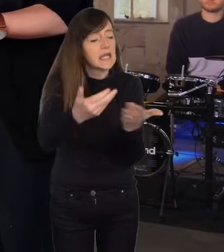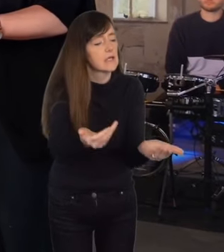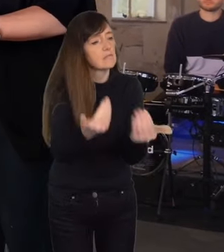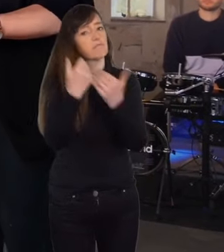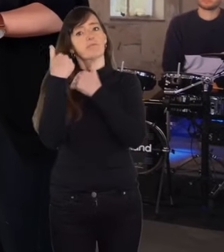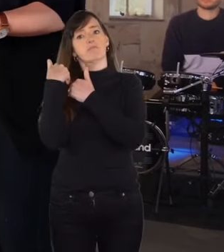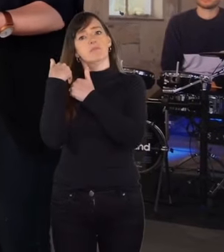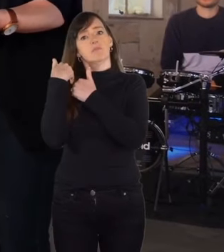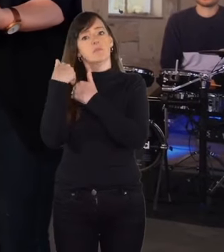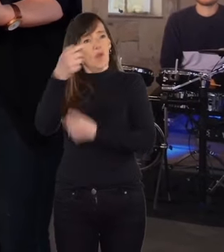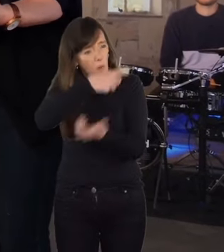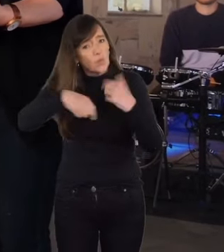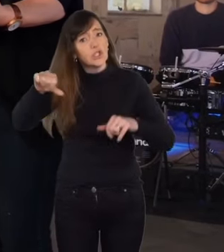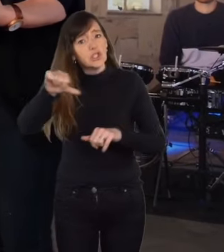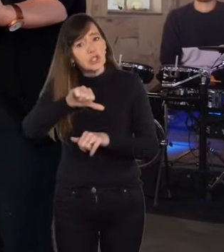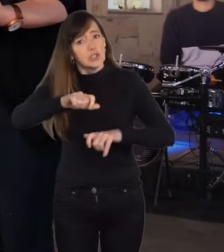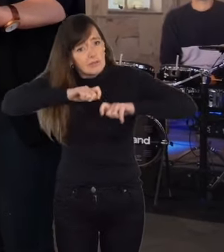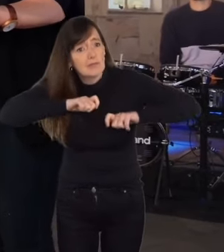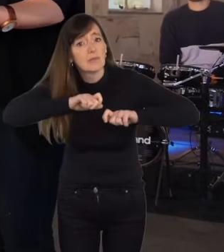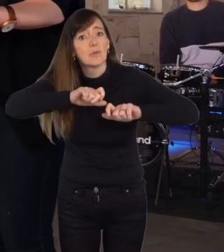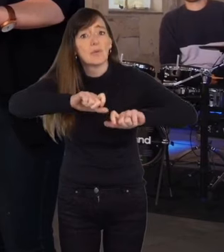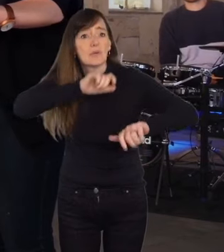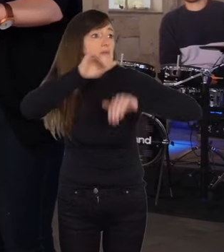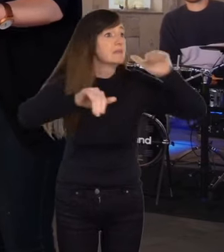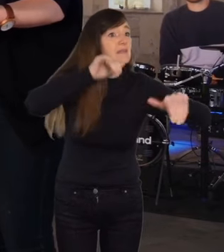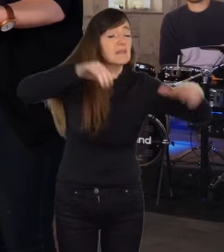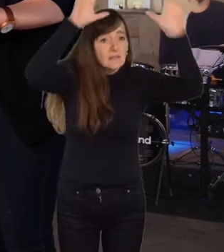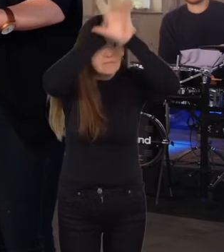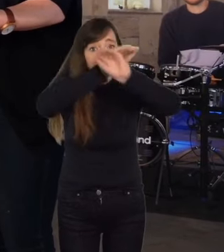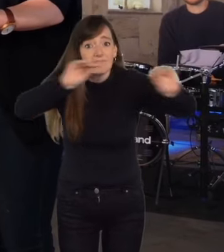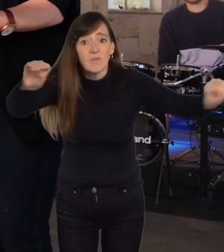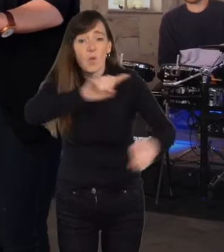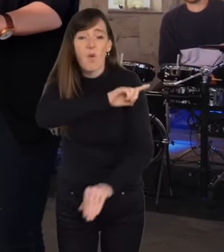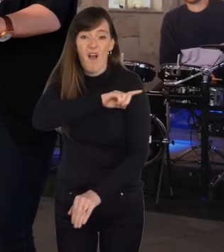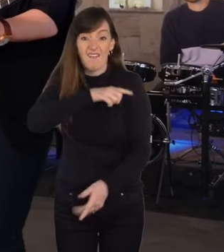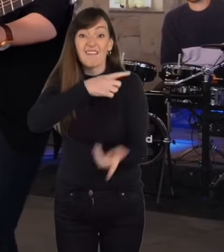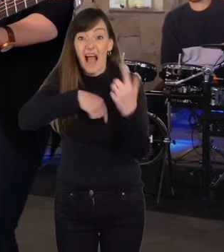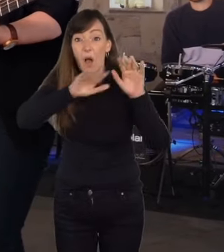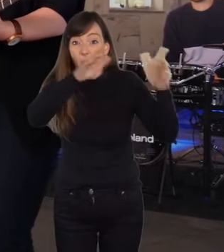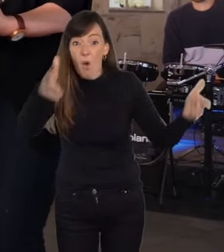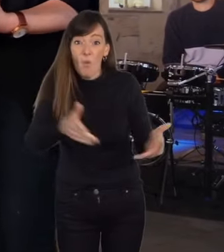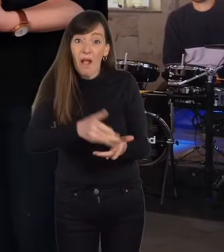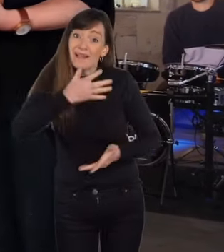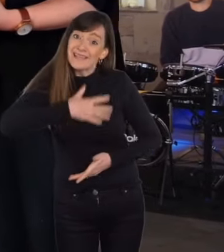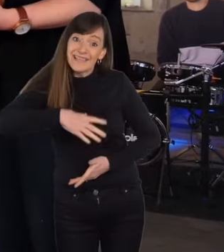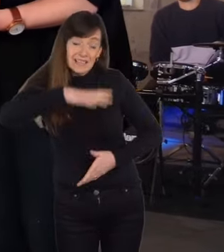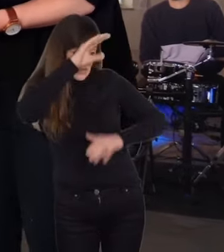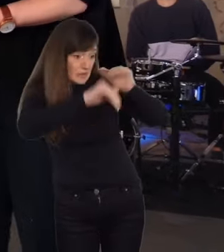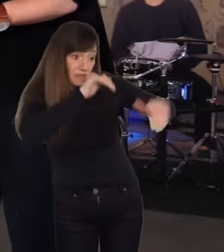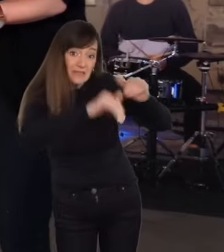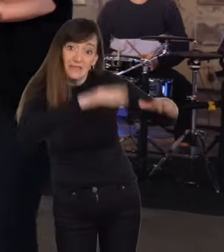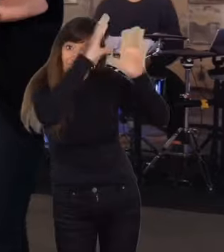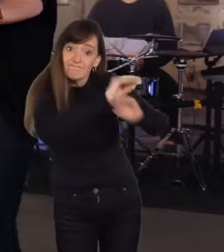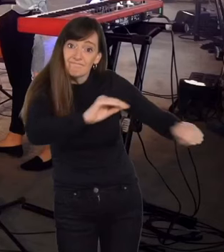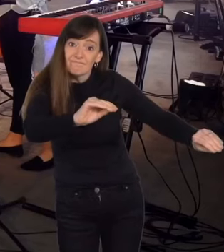this, because we know that it is the most important news that our world can hear and the most important truth for us to hold on to. Let's sing